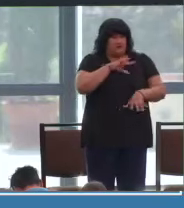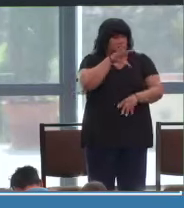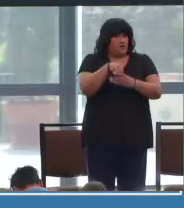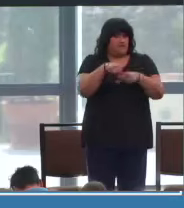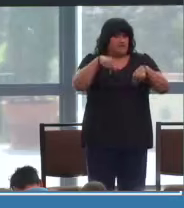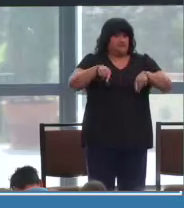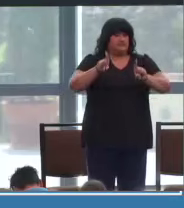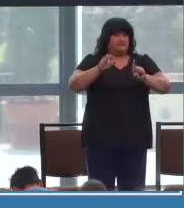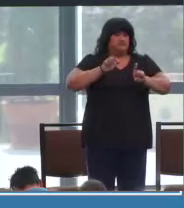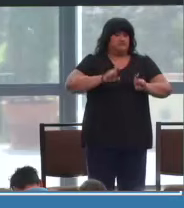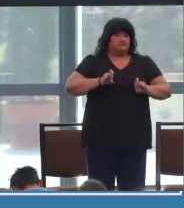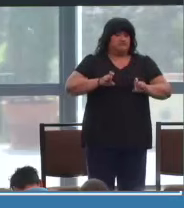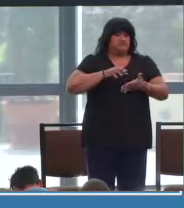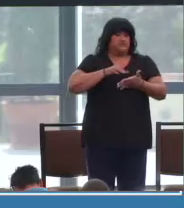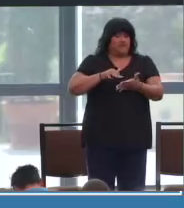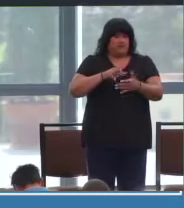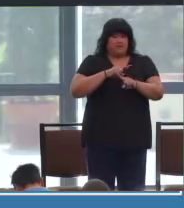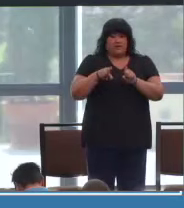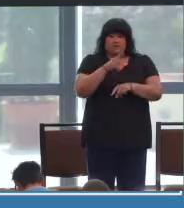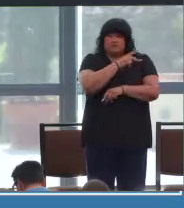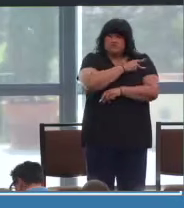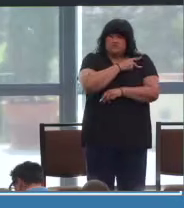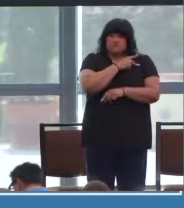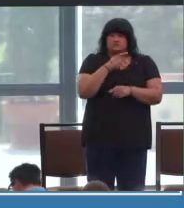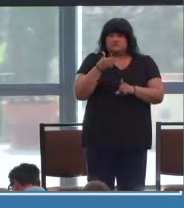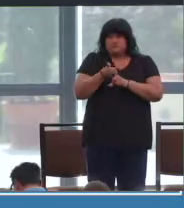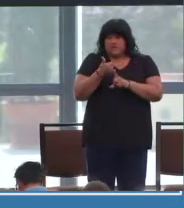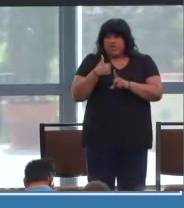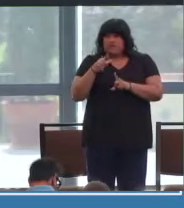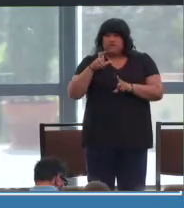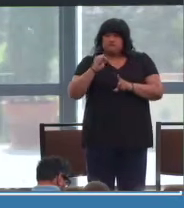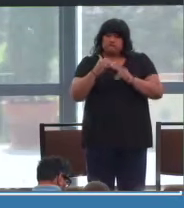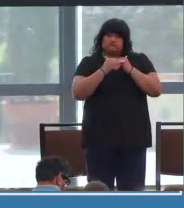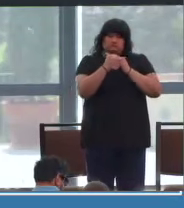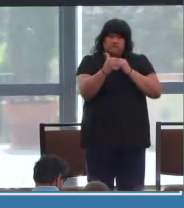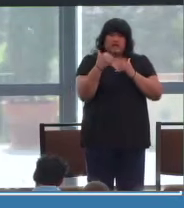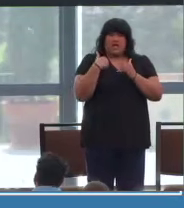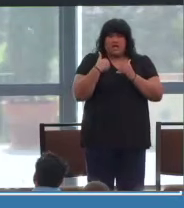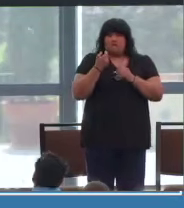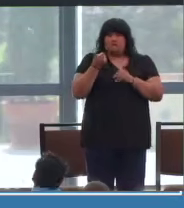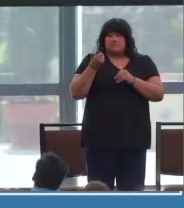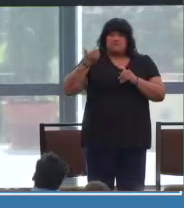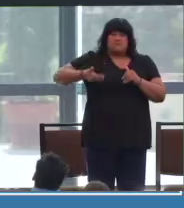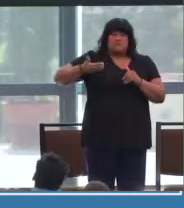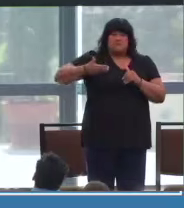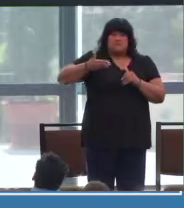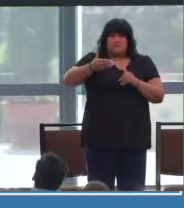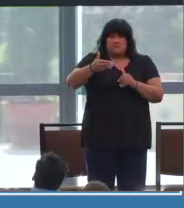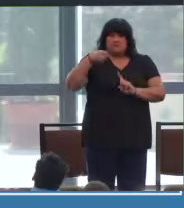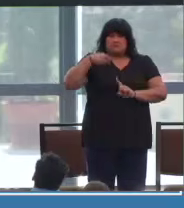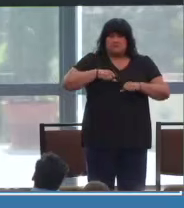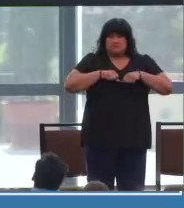But for patients who are kind of going along, your lupus is relatively stable or a little bit of disease activity here or there, starting on